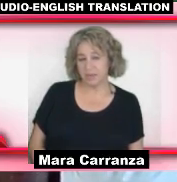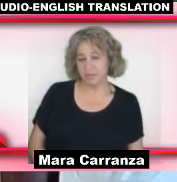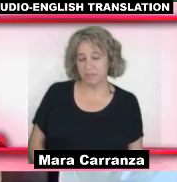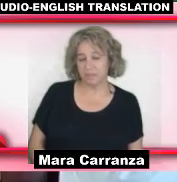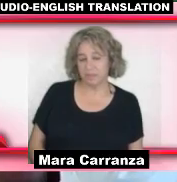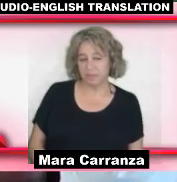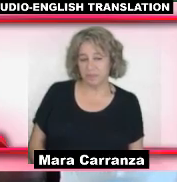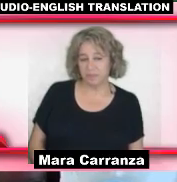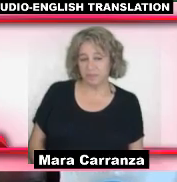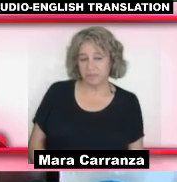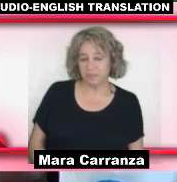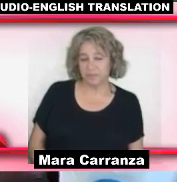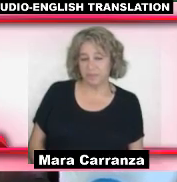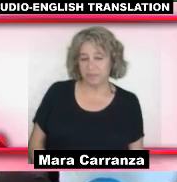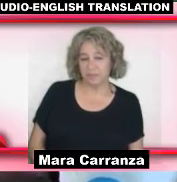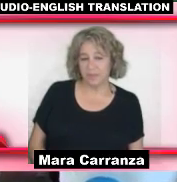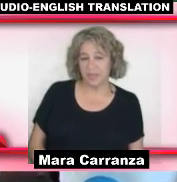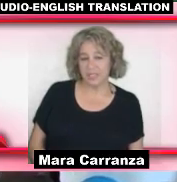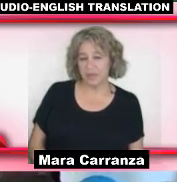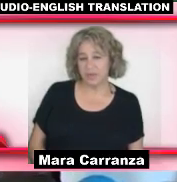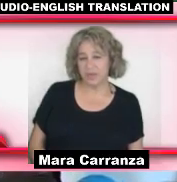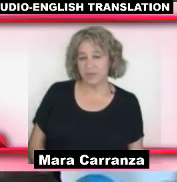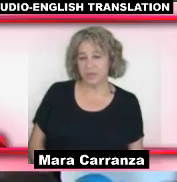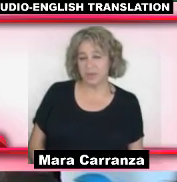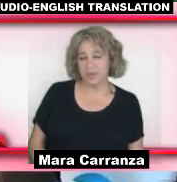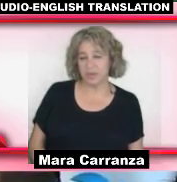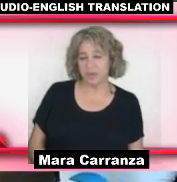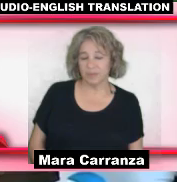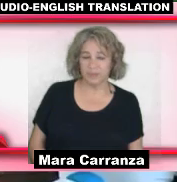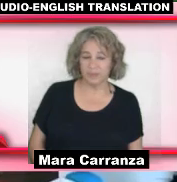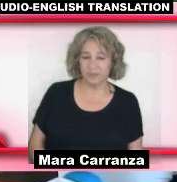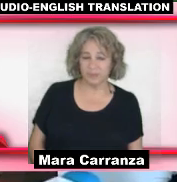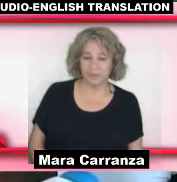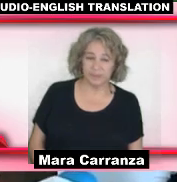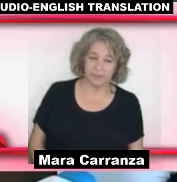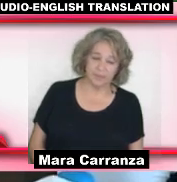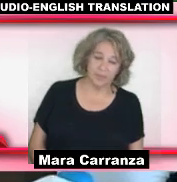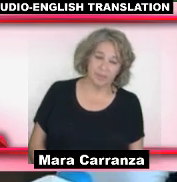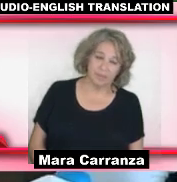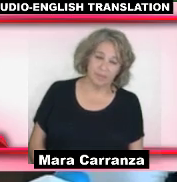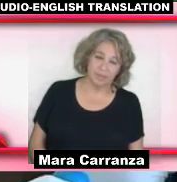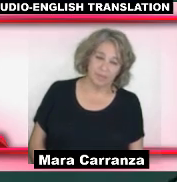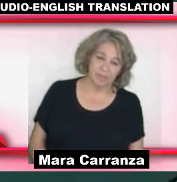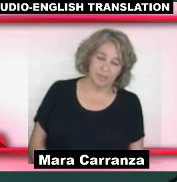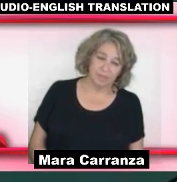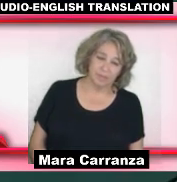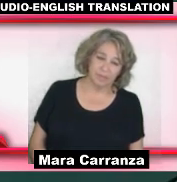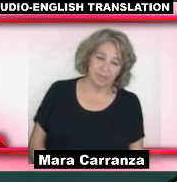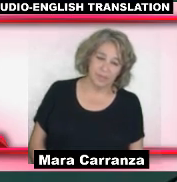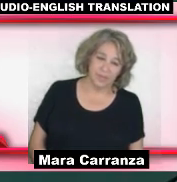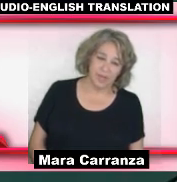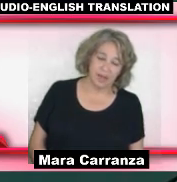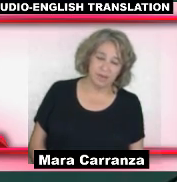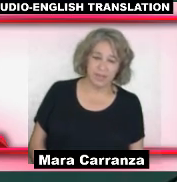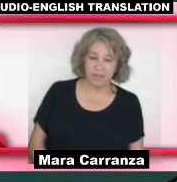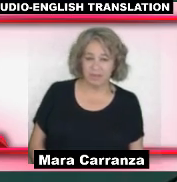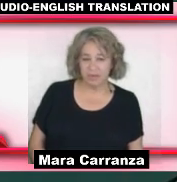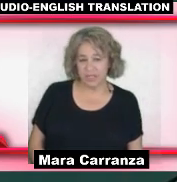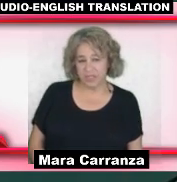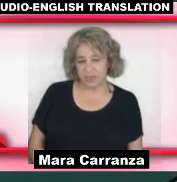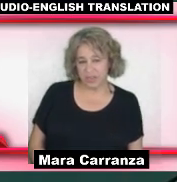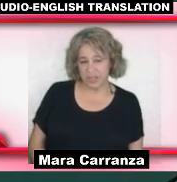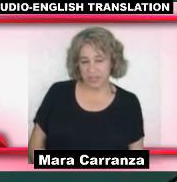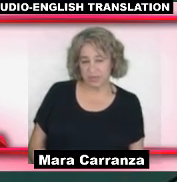president. Así era. That's how it used to be. ¿Cómo daban los registros para los partidos? How did they